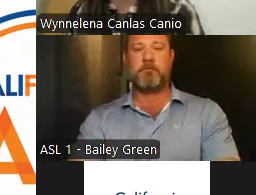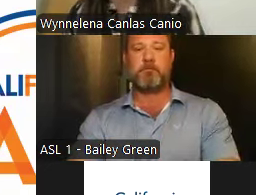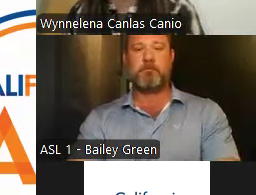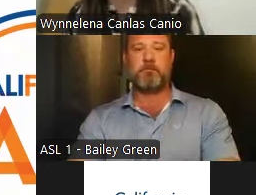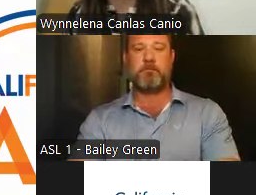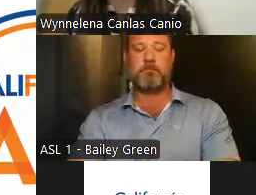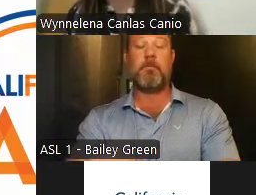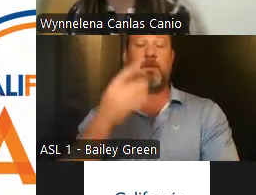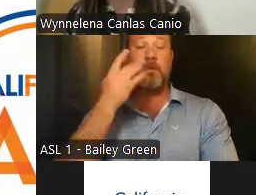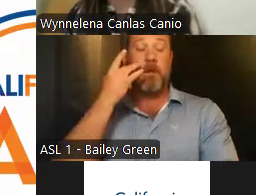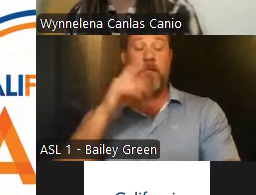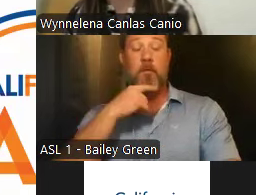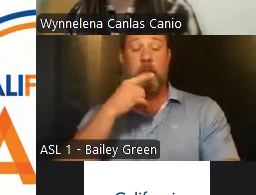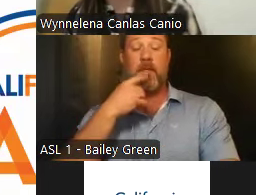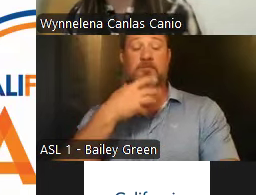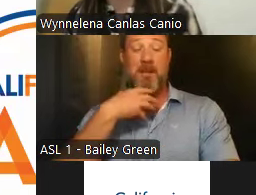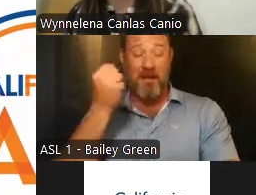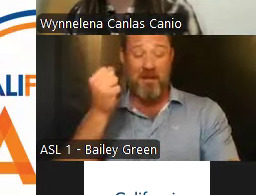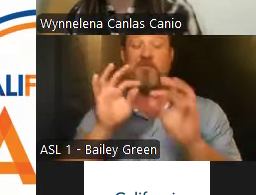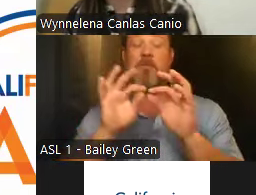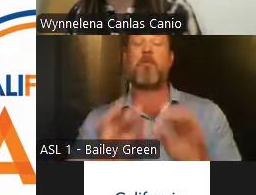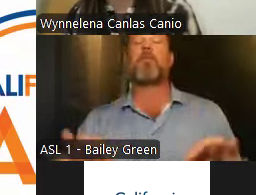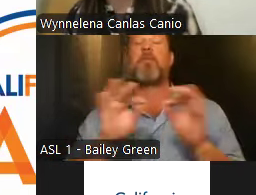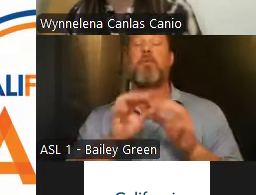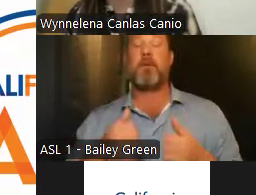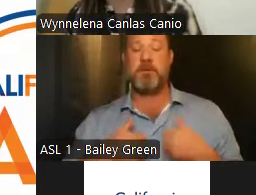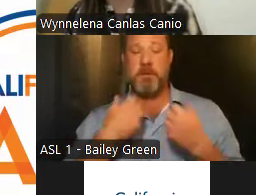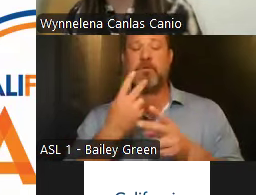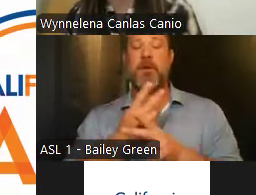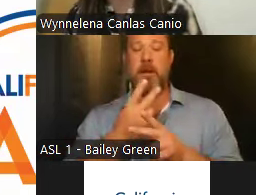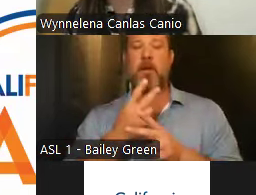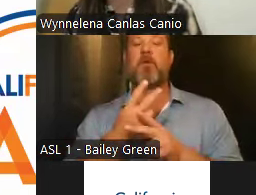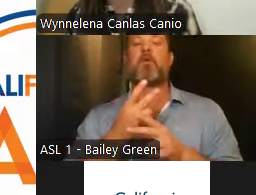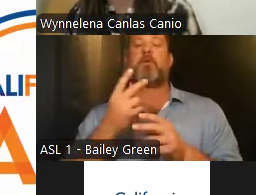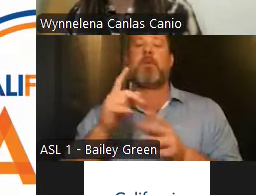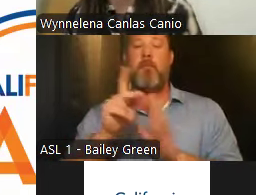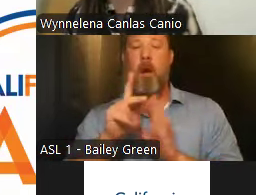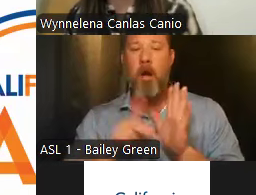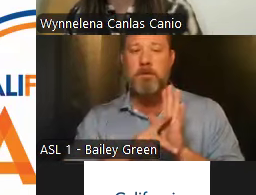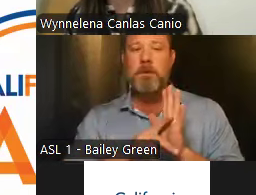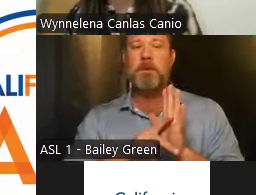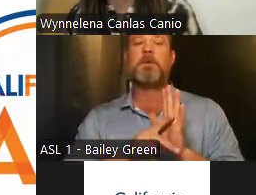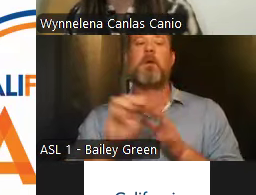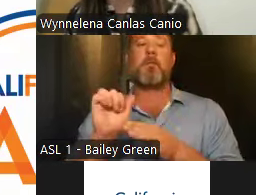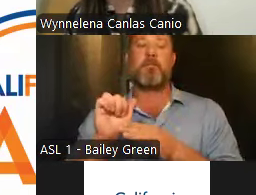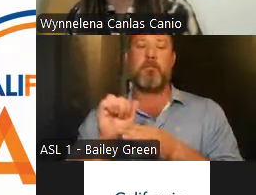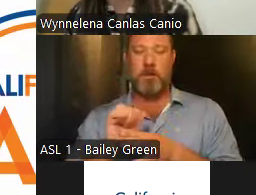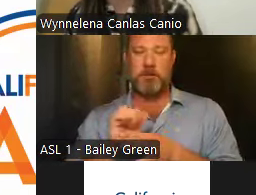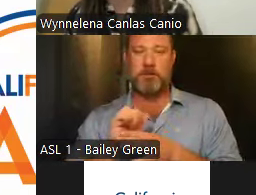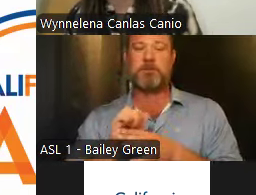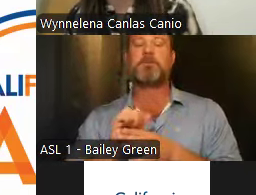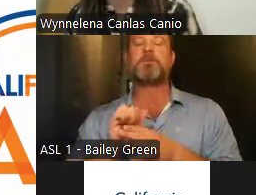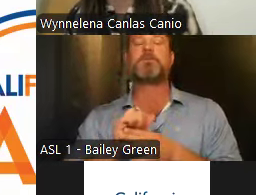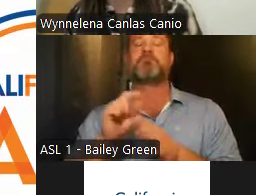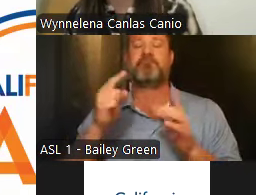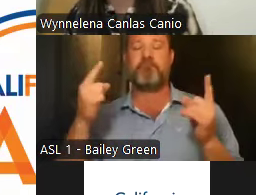California's population ages, it's critical that residential care settings are equipped with policies and practices that meet the